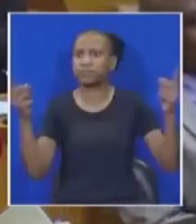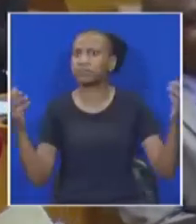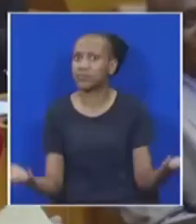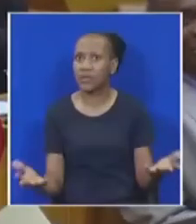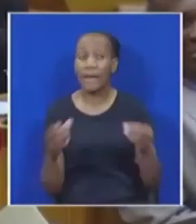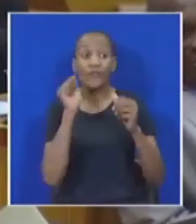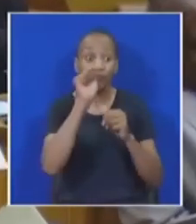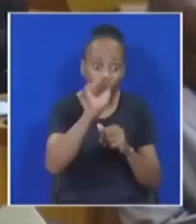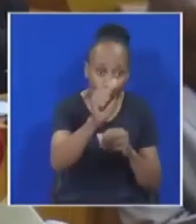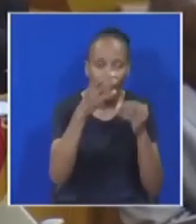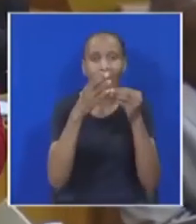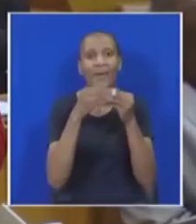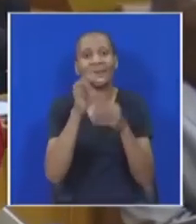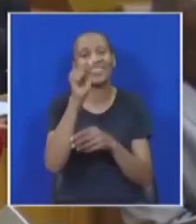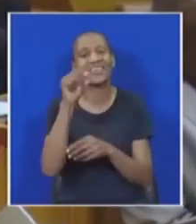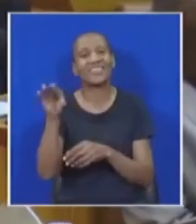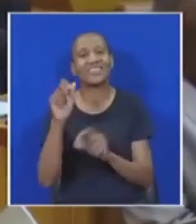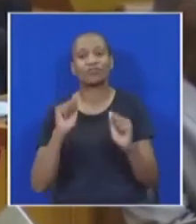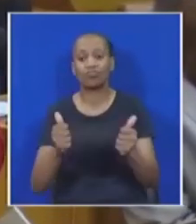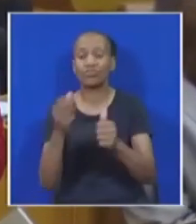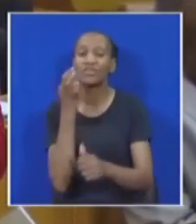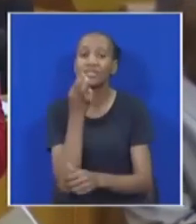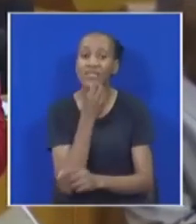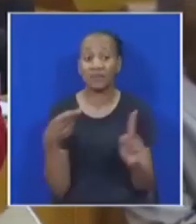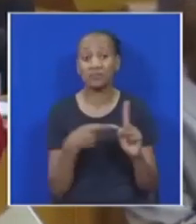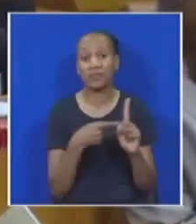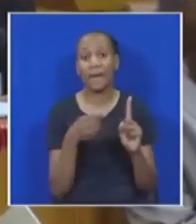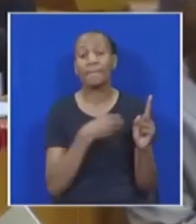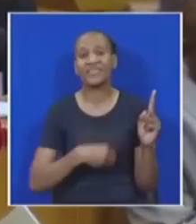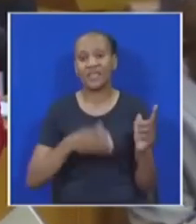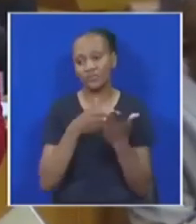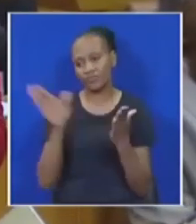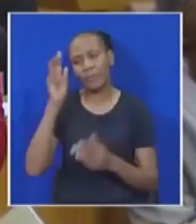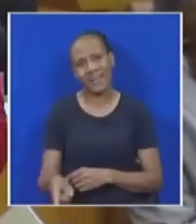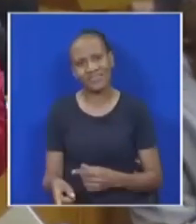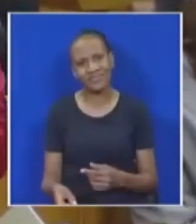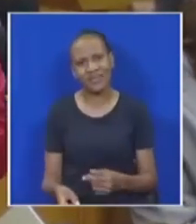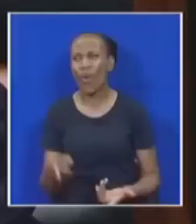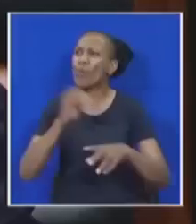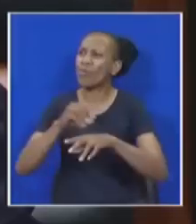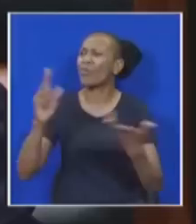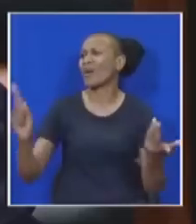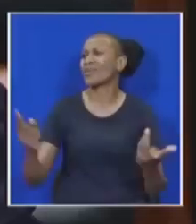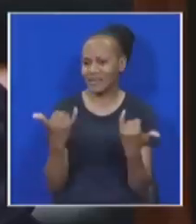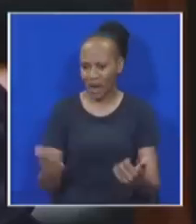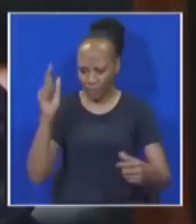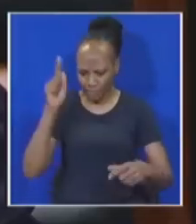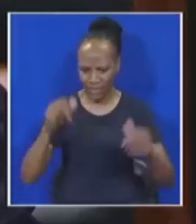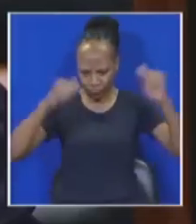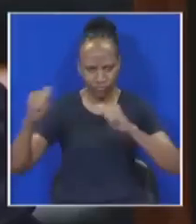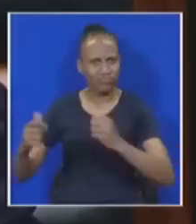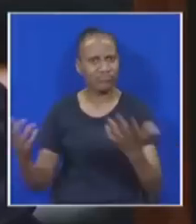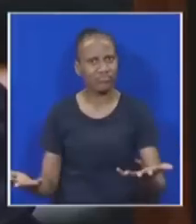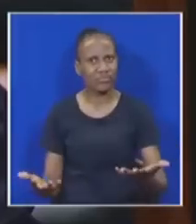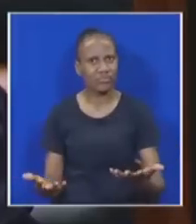ANC honorable already member. Have said that this president must fall. Honorable. What is difficult about agreeing now that take we must utilize seat.